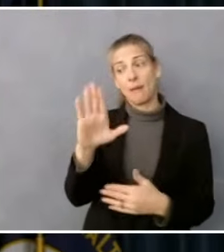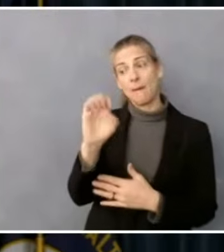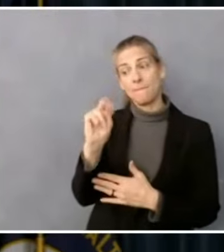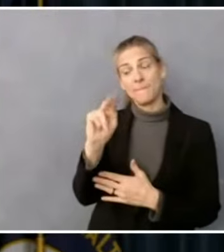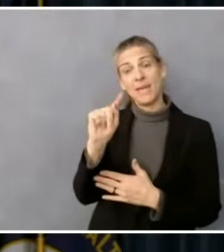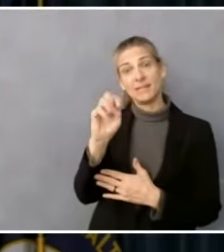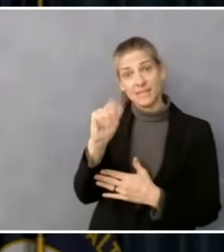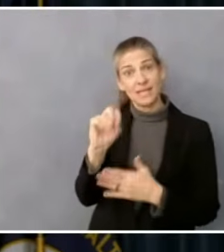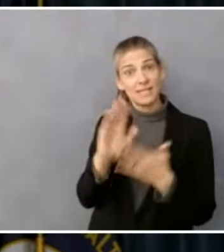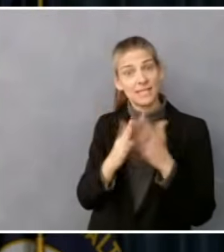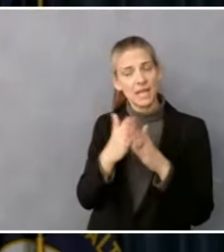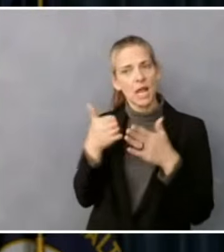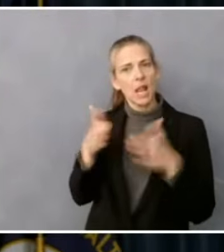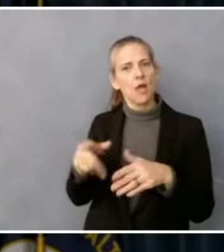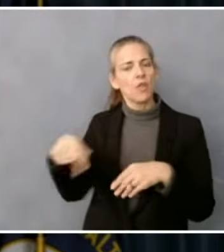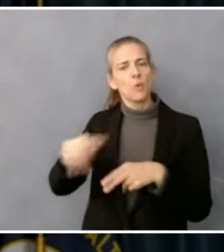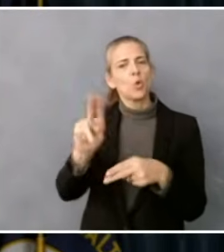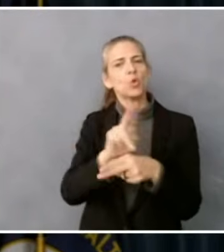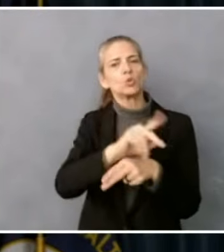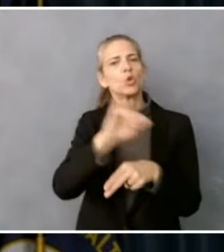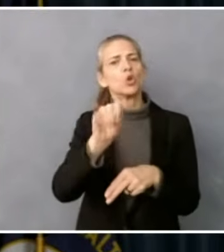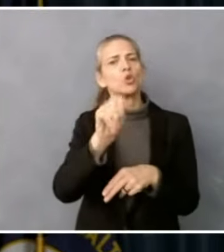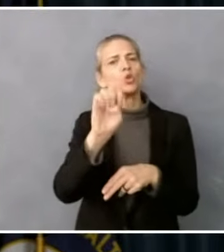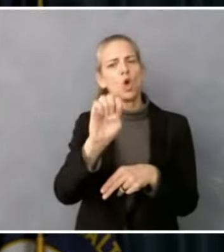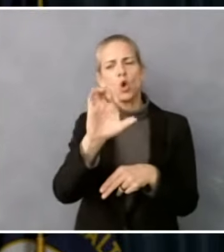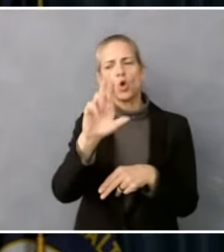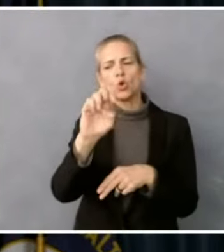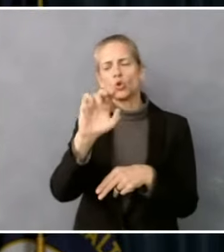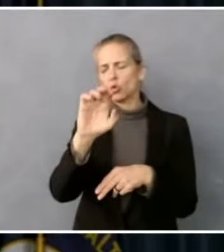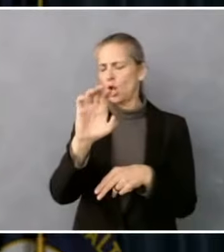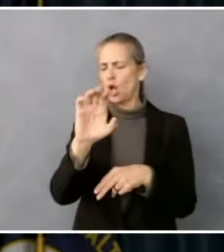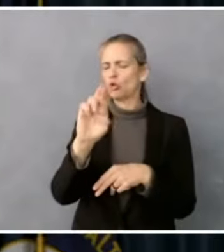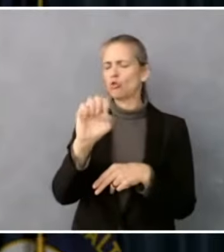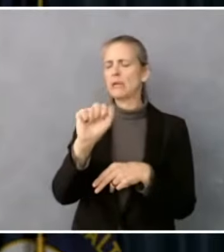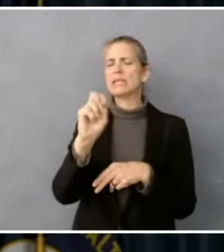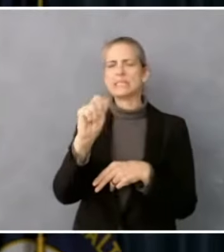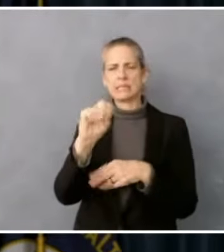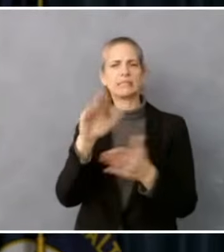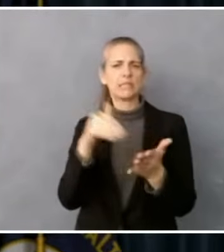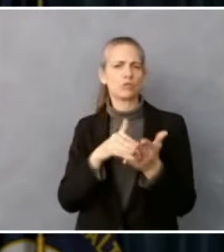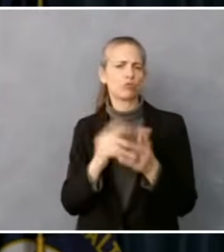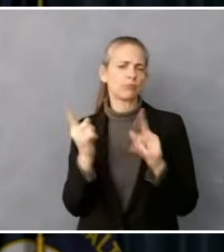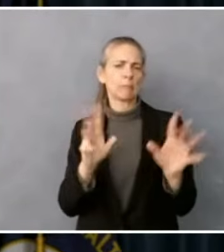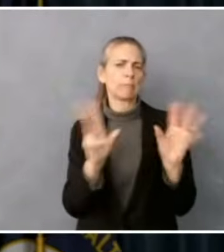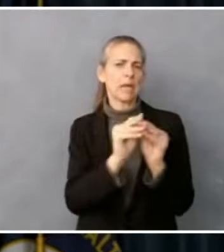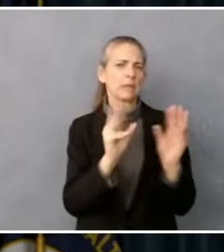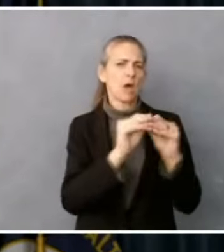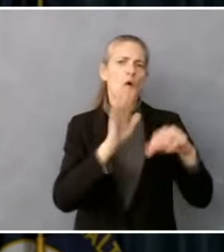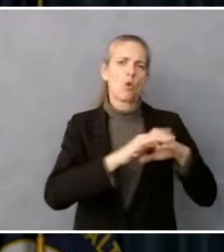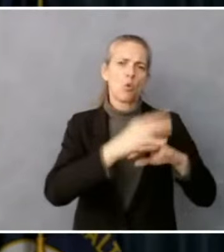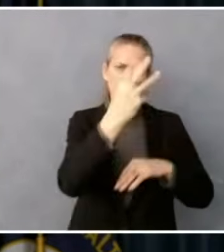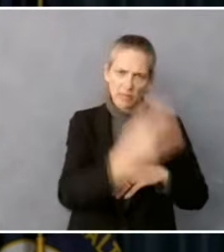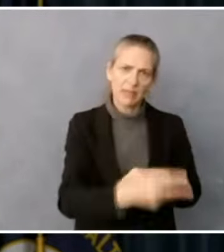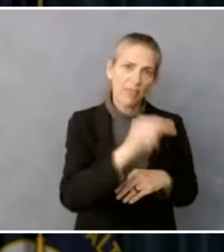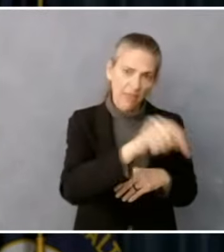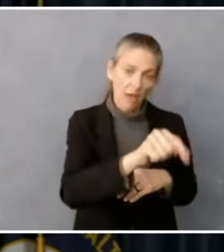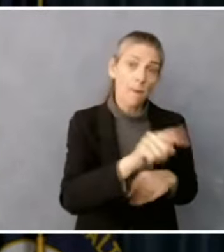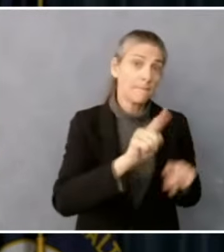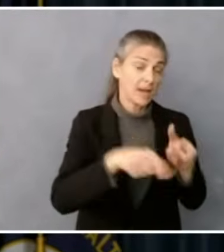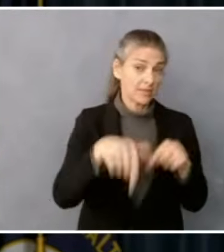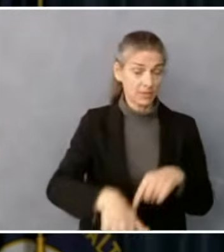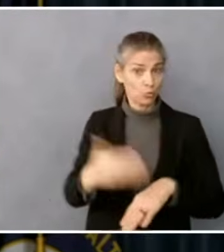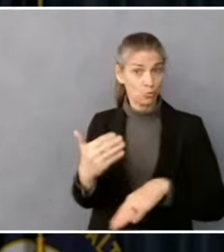use the Joe Creason Center for about the last 2.5 years, so they do have a place to meet on Wednesdays. But this